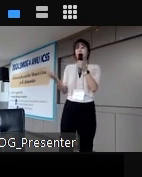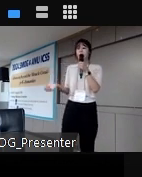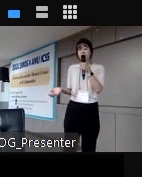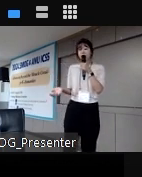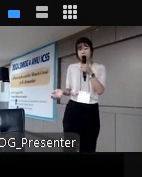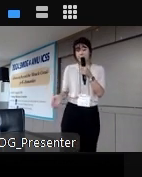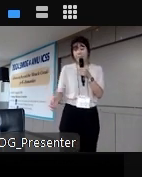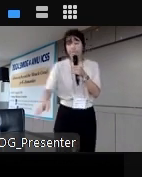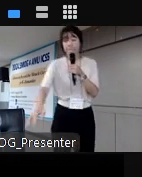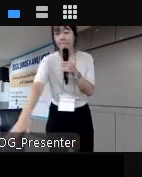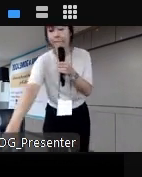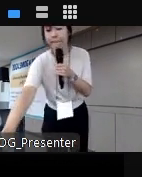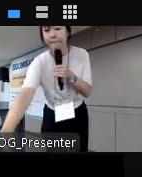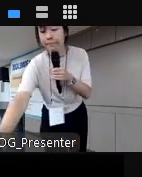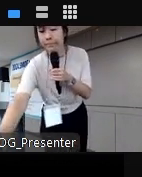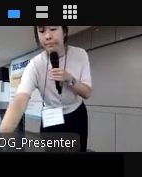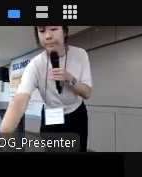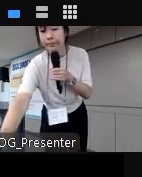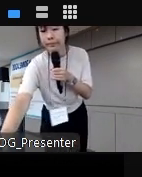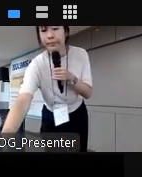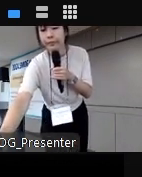anaphoric expression.